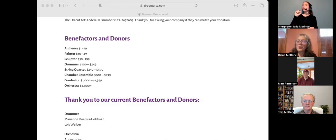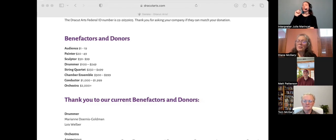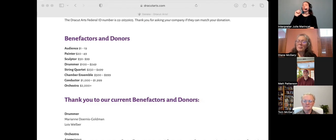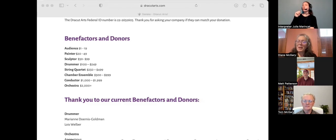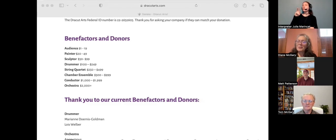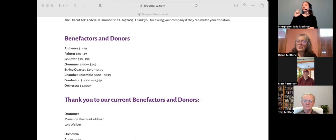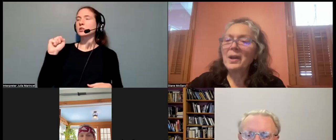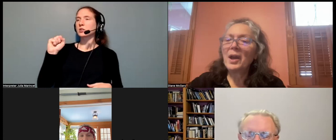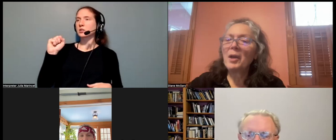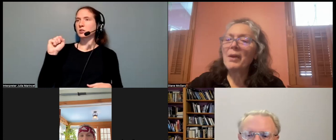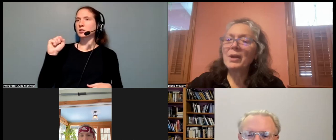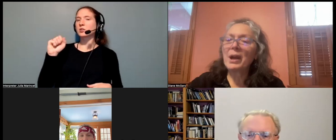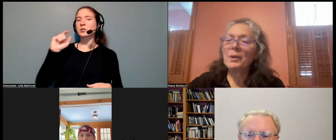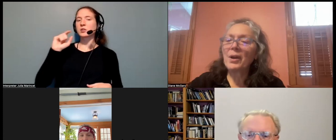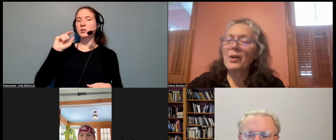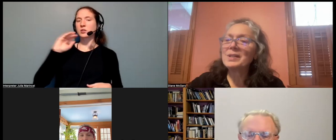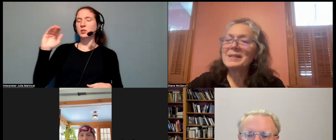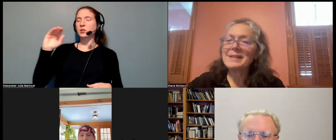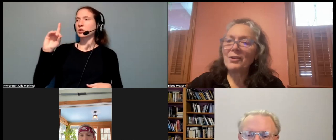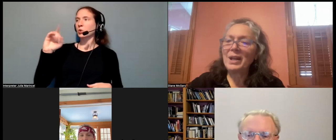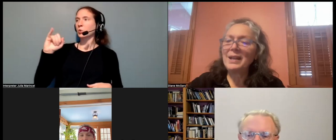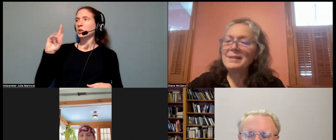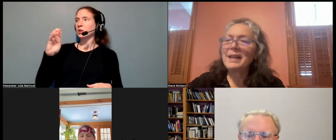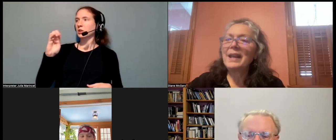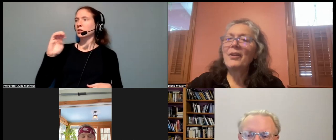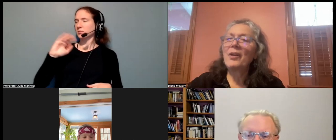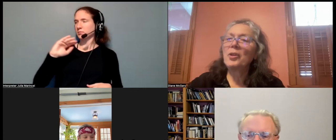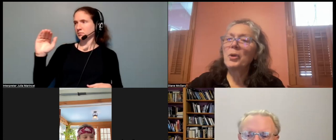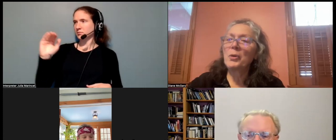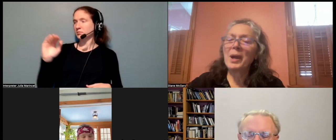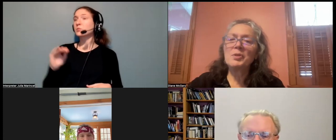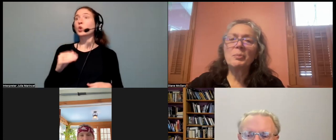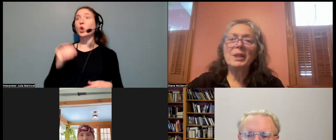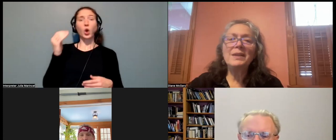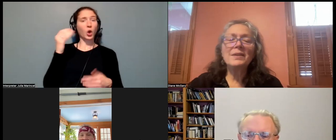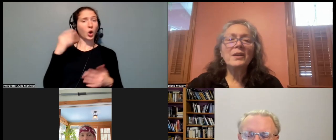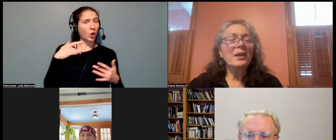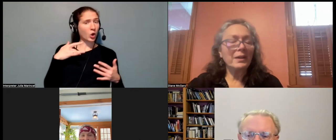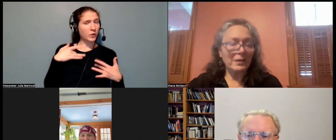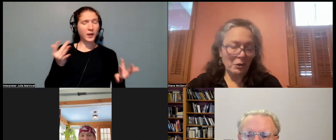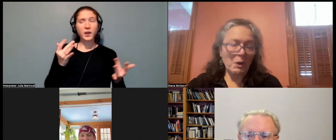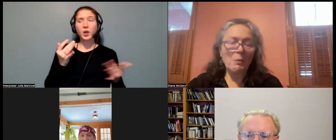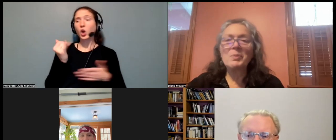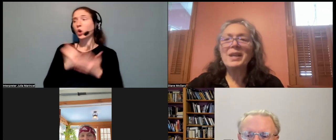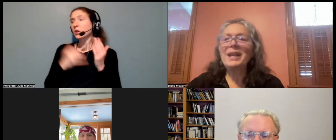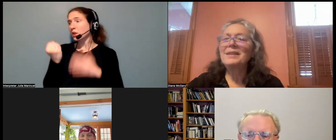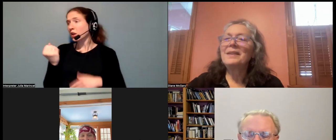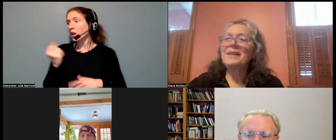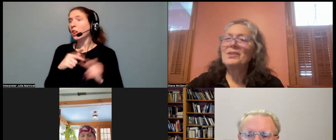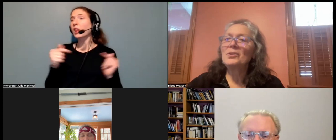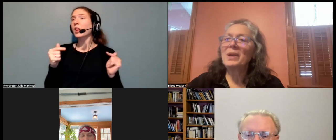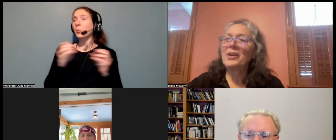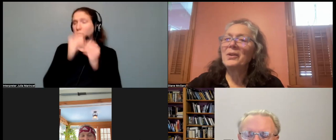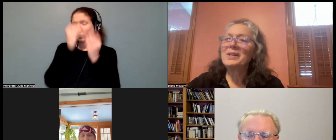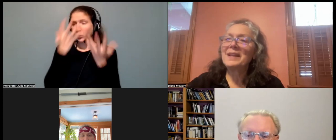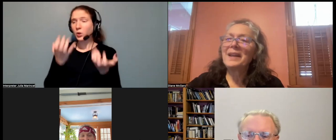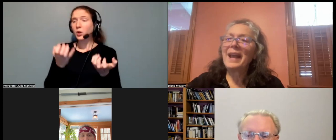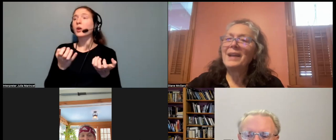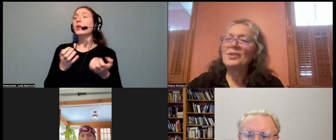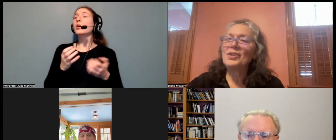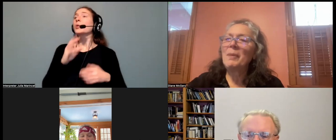For more information about our Arts Saturdays and our other programs, please go to our website. That's